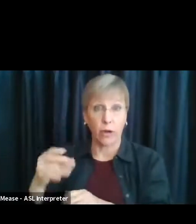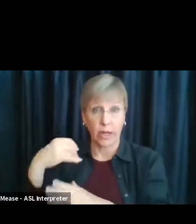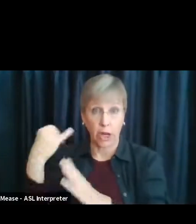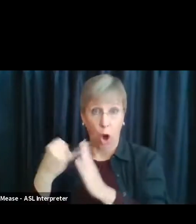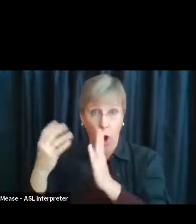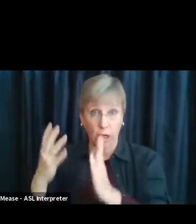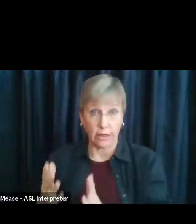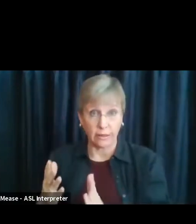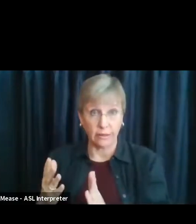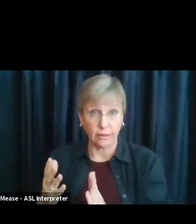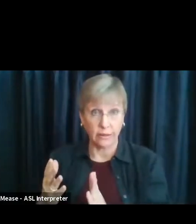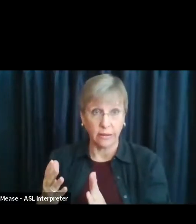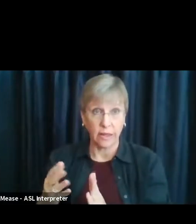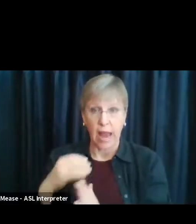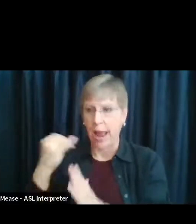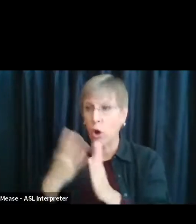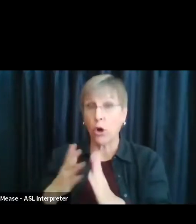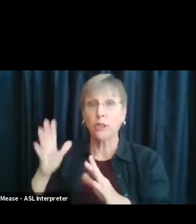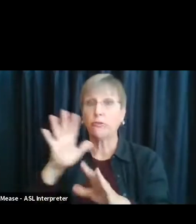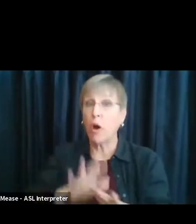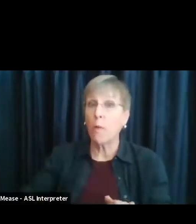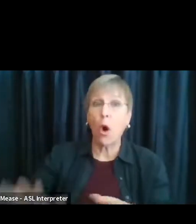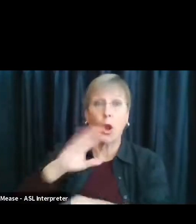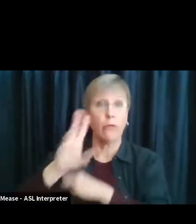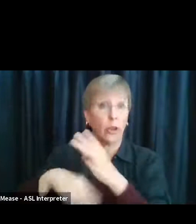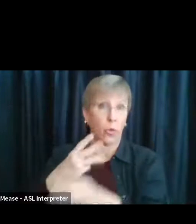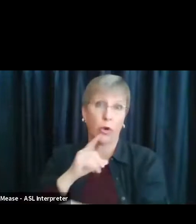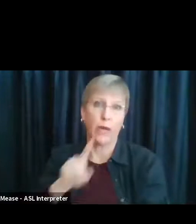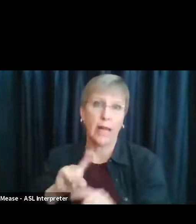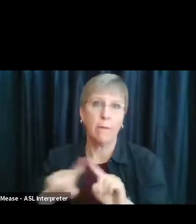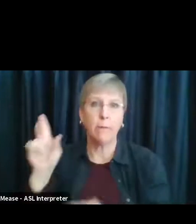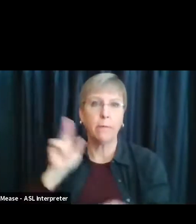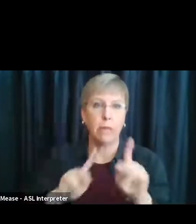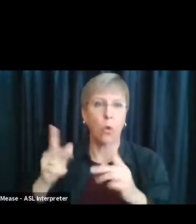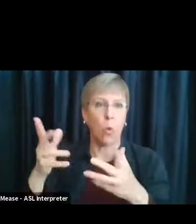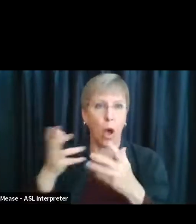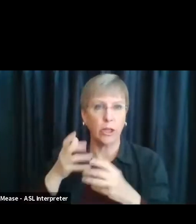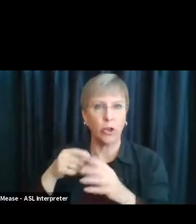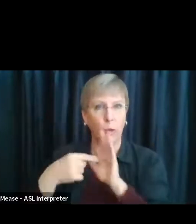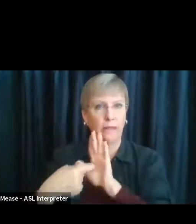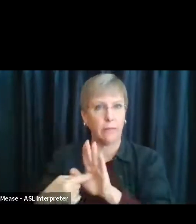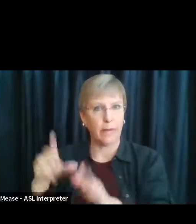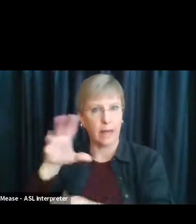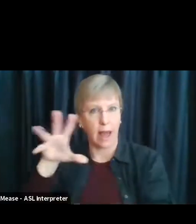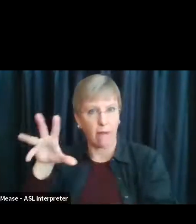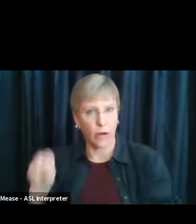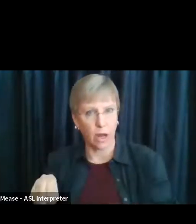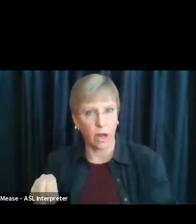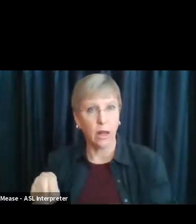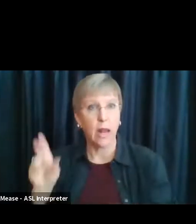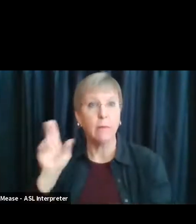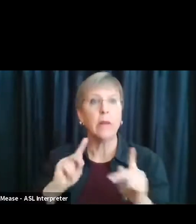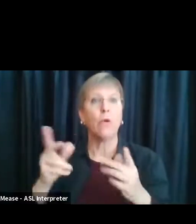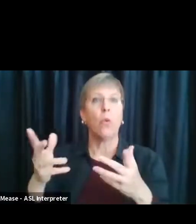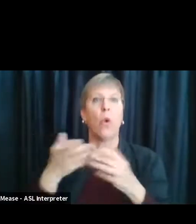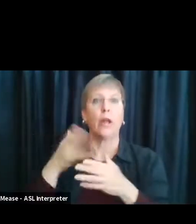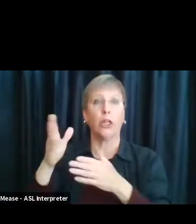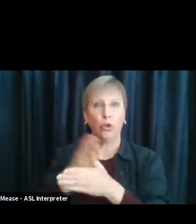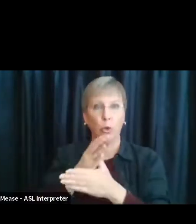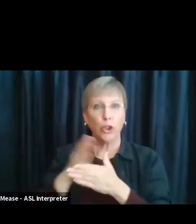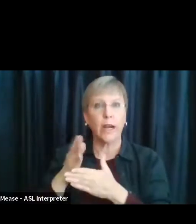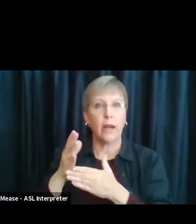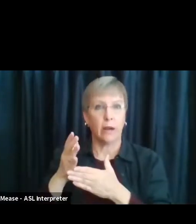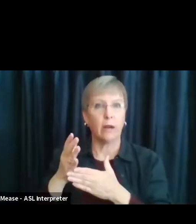artists and artists from all over the world, really, but people who wanted to exhibit in Africa and people who wanted to share what they